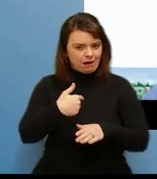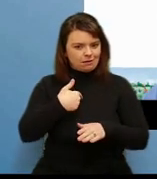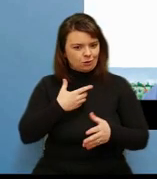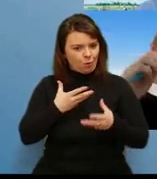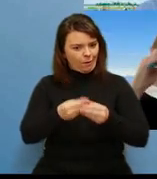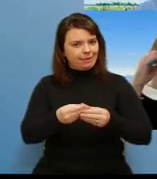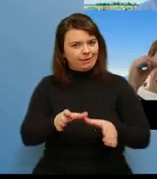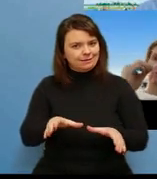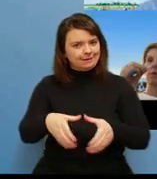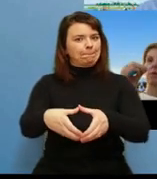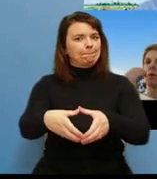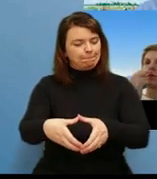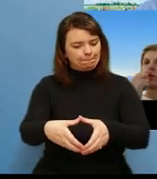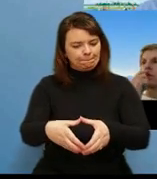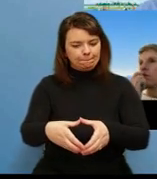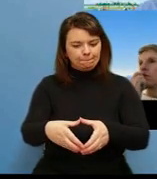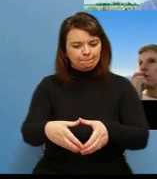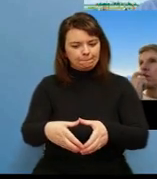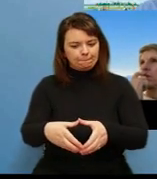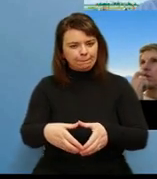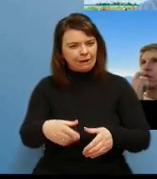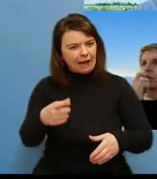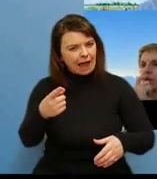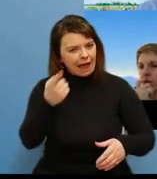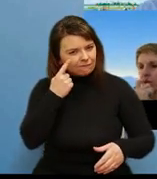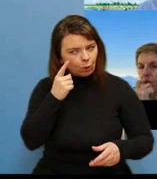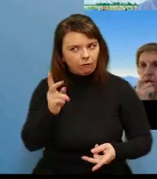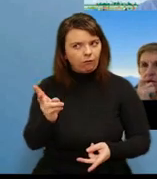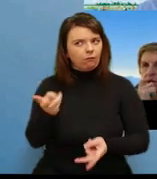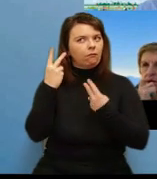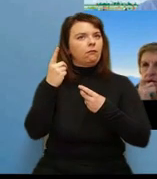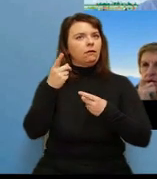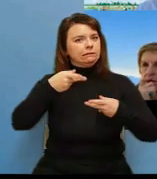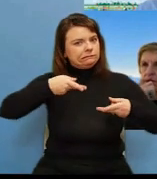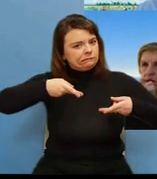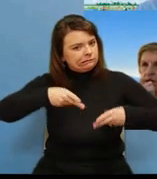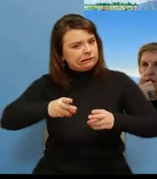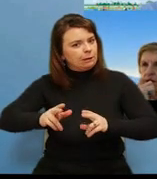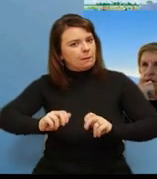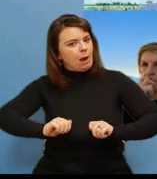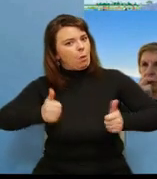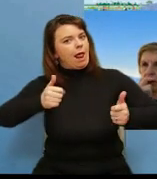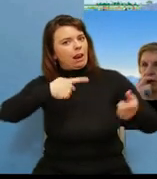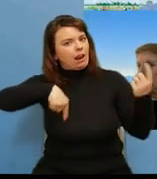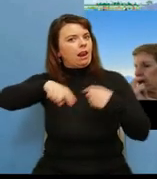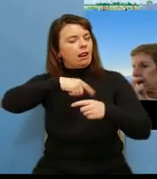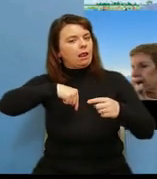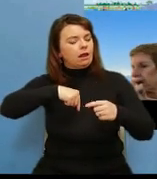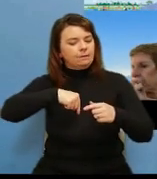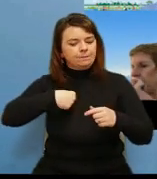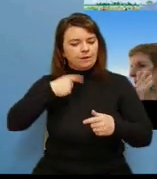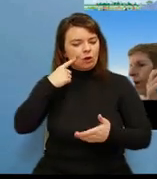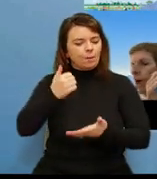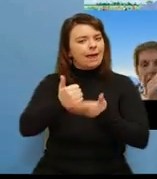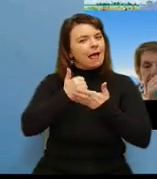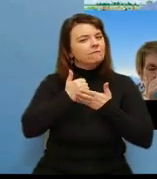This was really an interesting exercise to do with the team, to actually look at how are we doing as